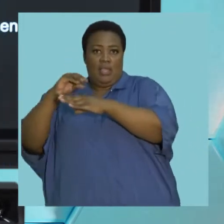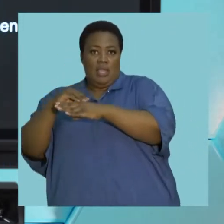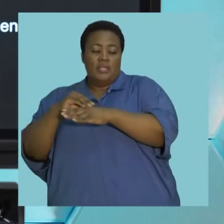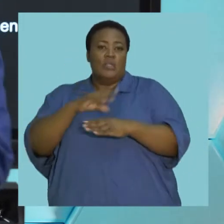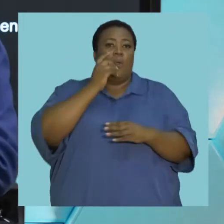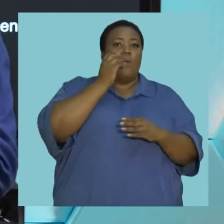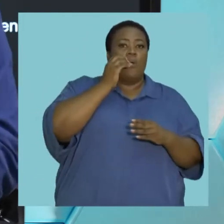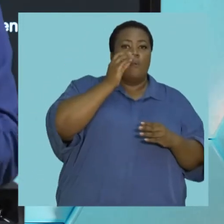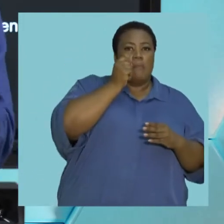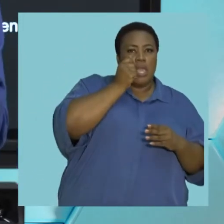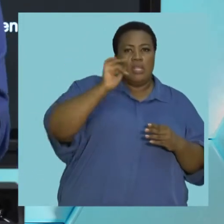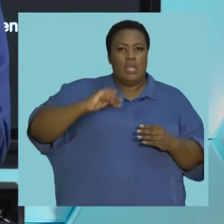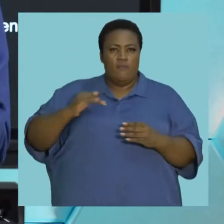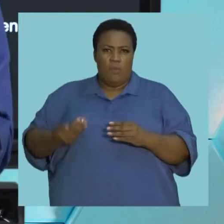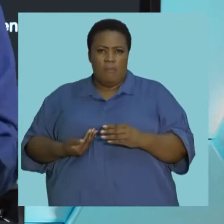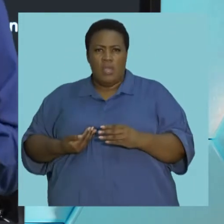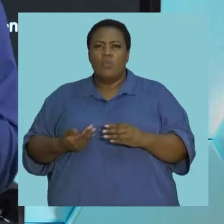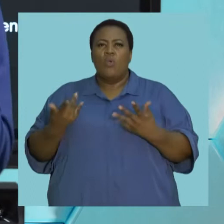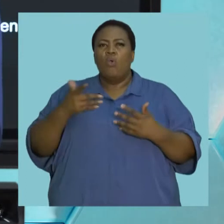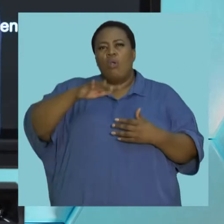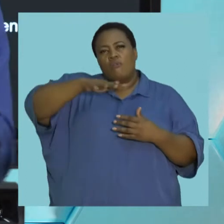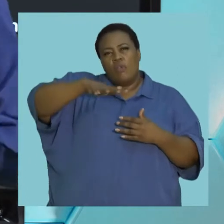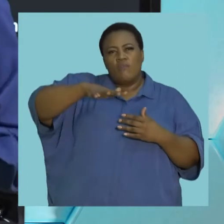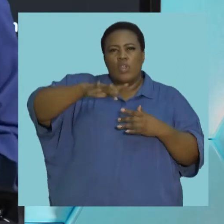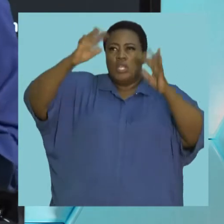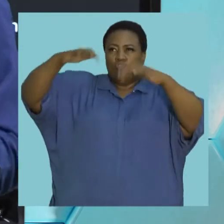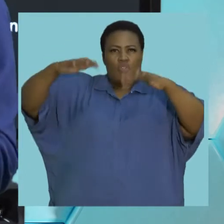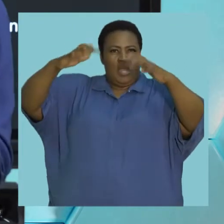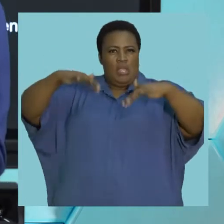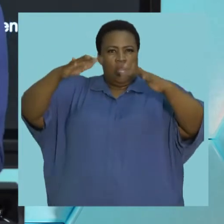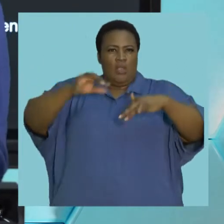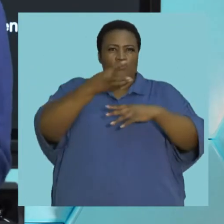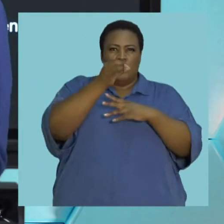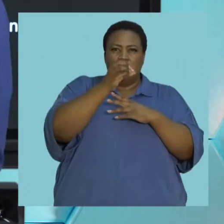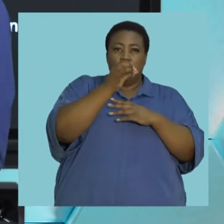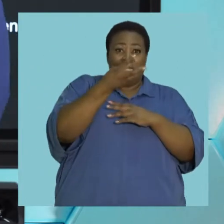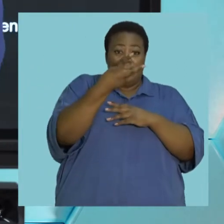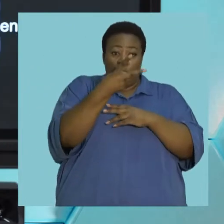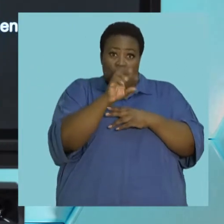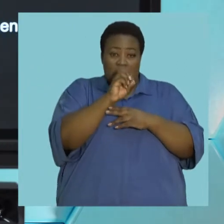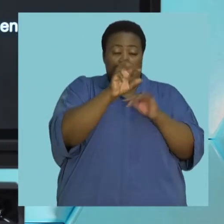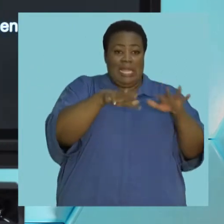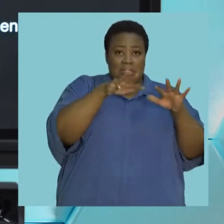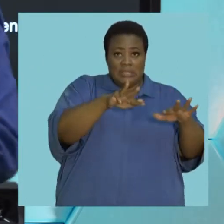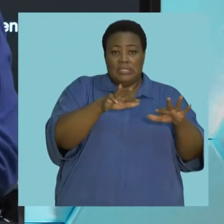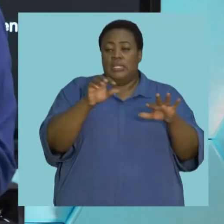and females, or the average rain in the year 2019 compared to the average rain in the year